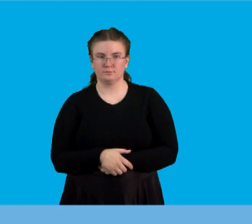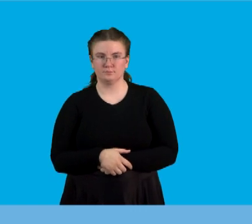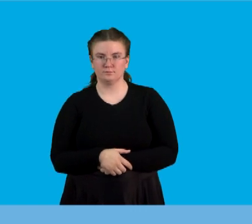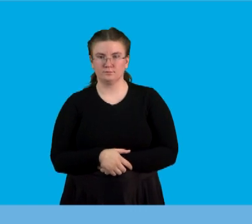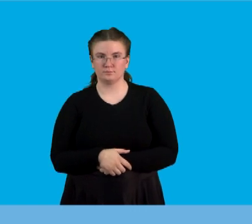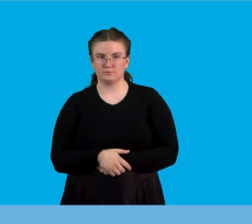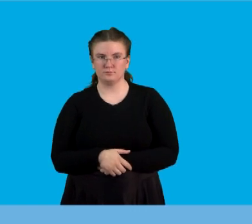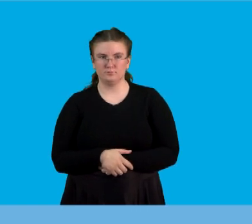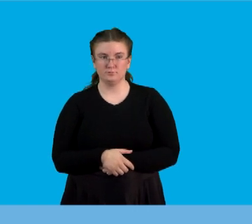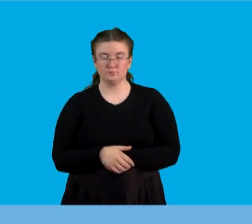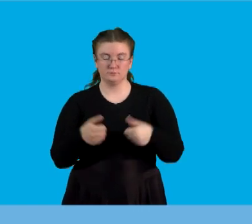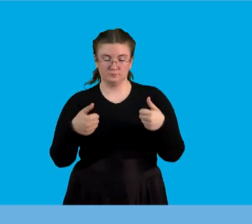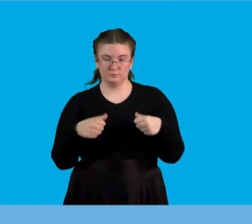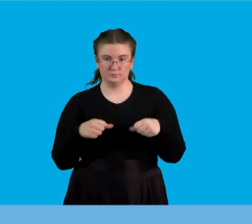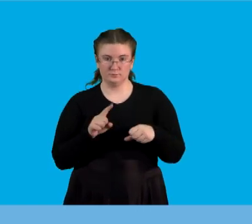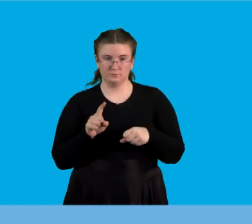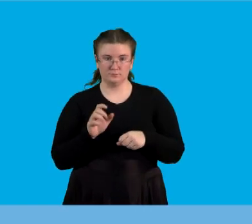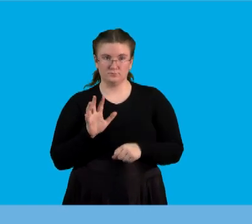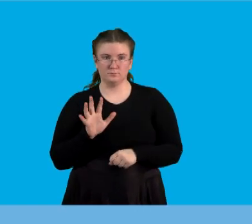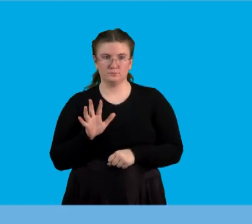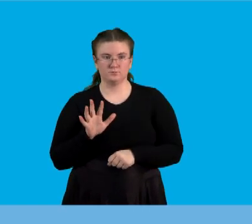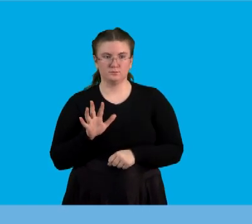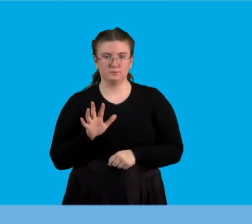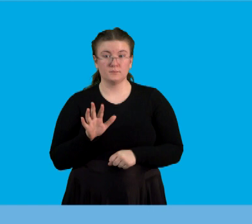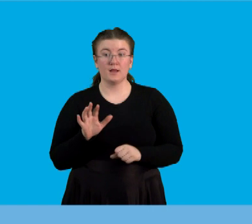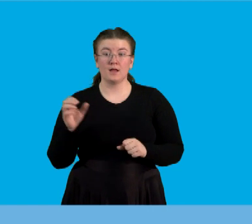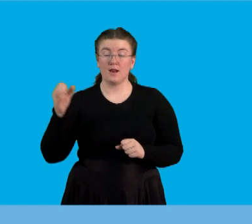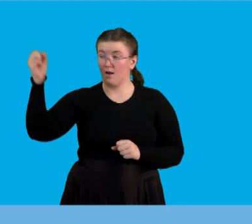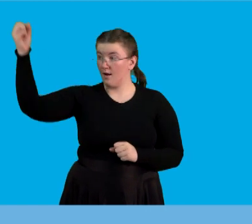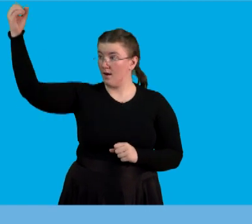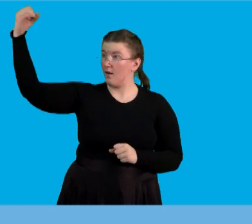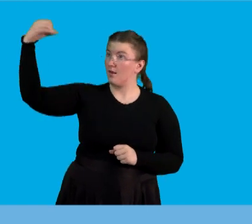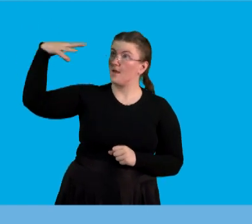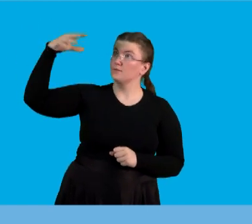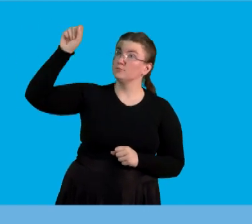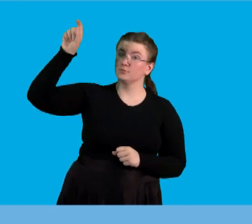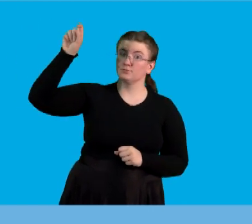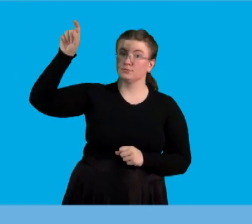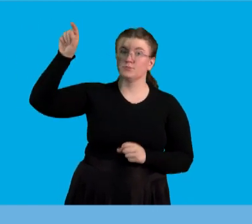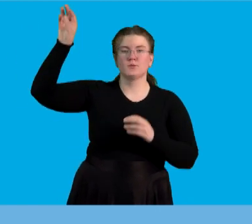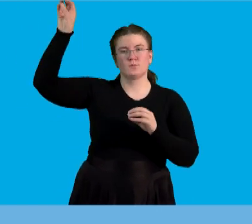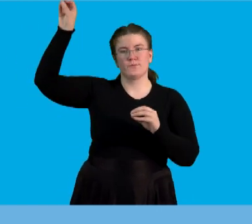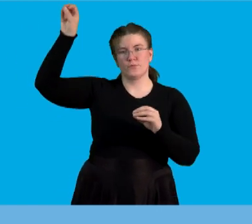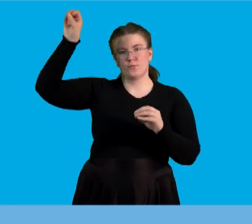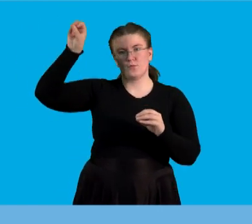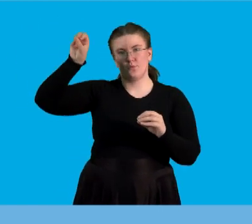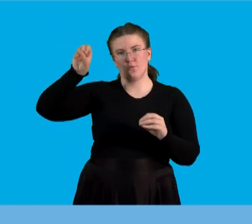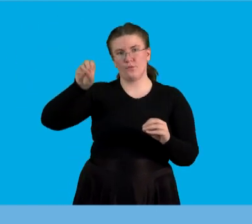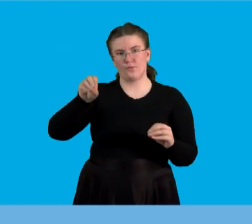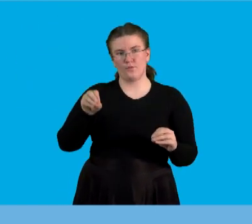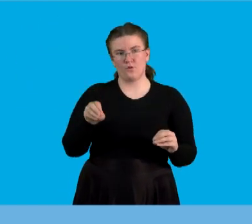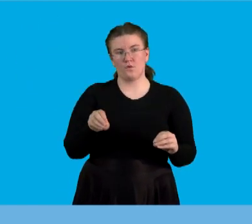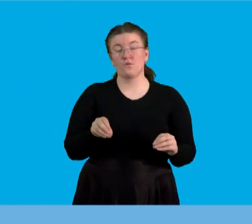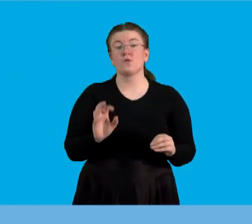Towards the normal line. Then question 5. So when light now travels from a more dense